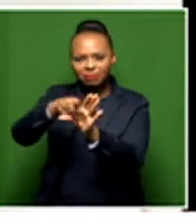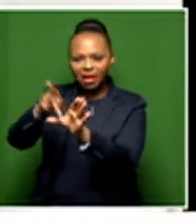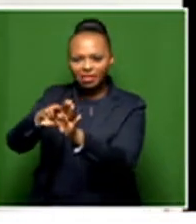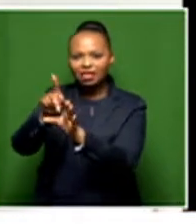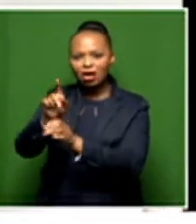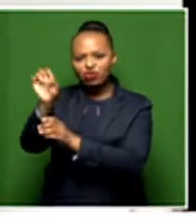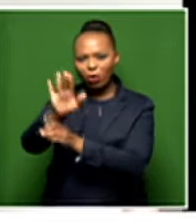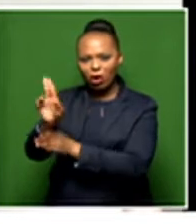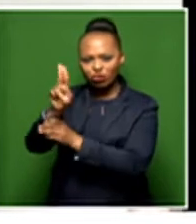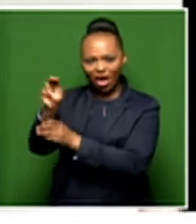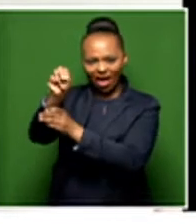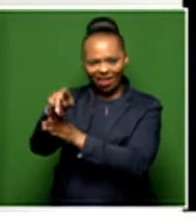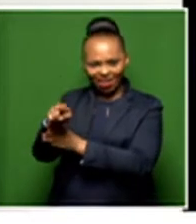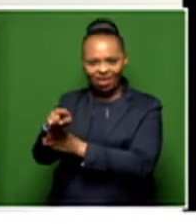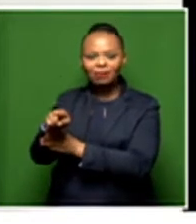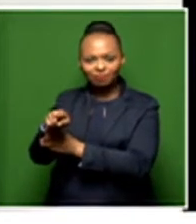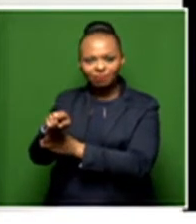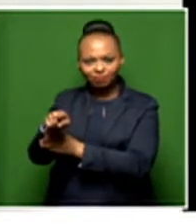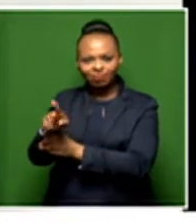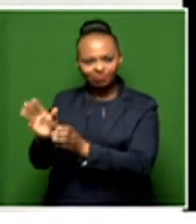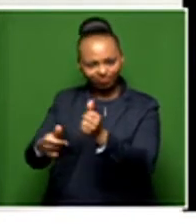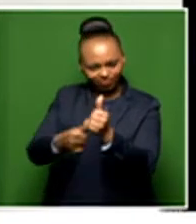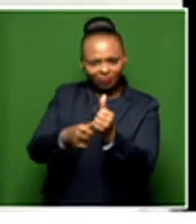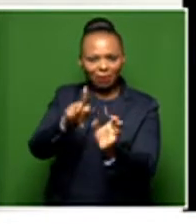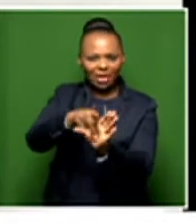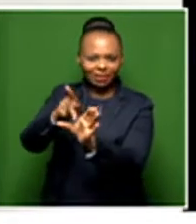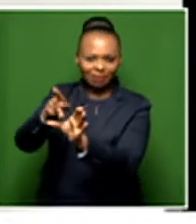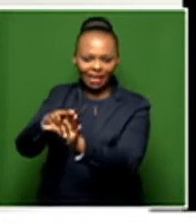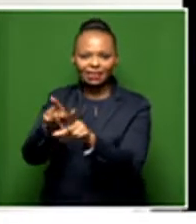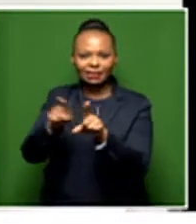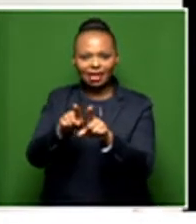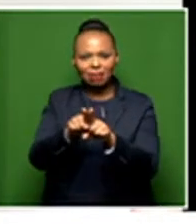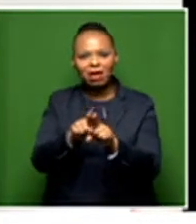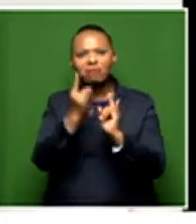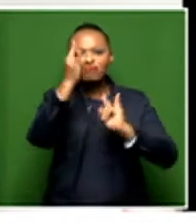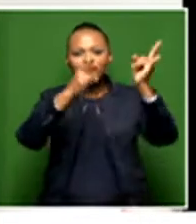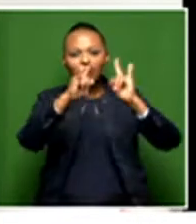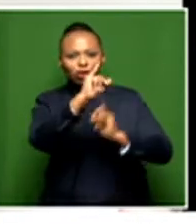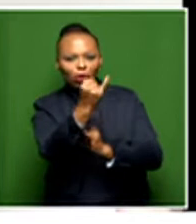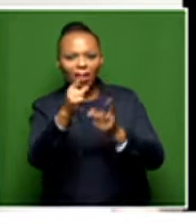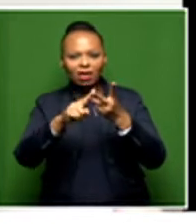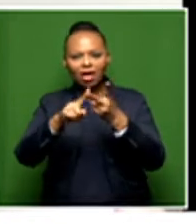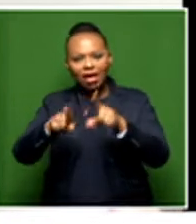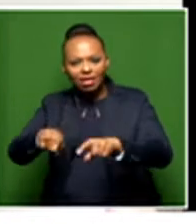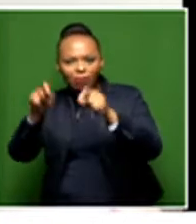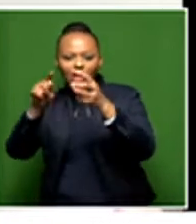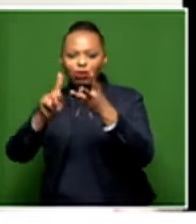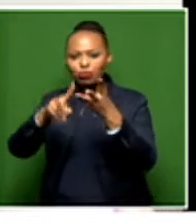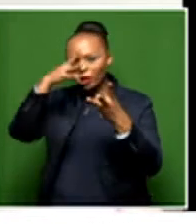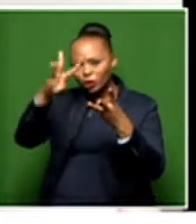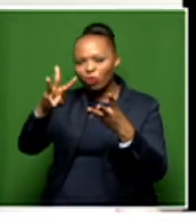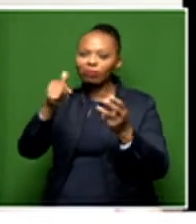Union. And we have been presenting it in three cities, Johannesburg, Cape Town, and